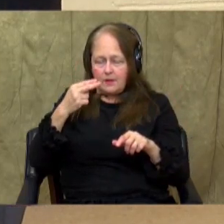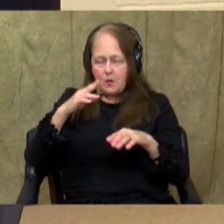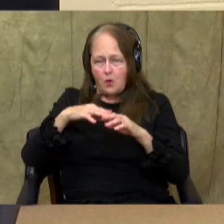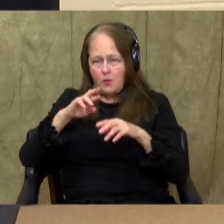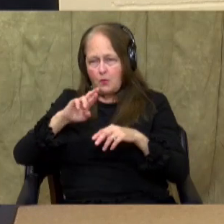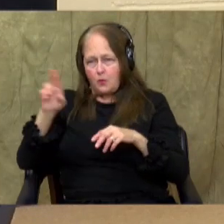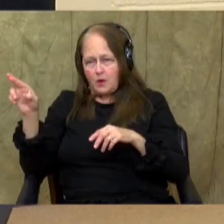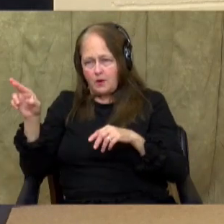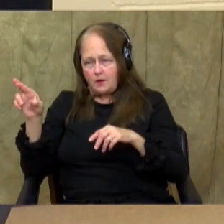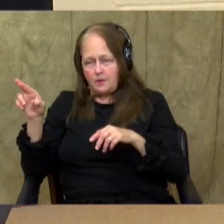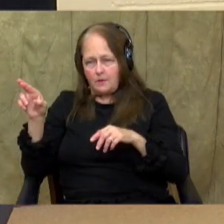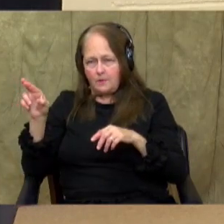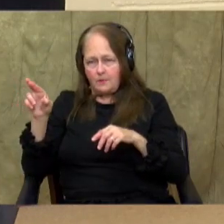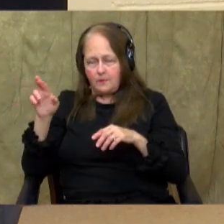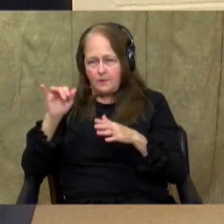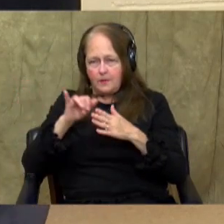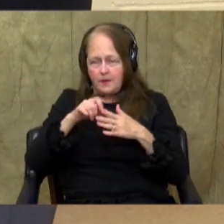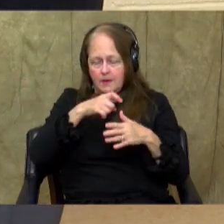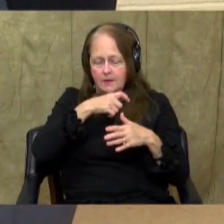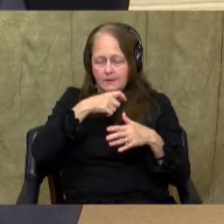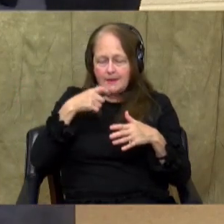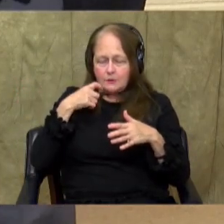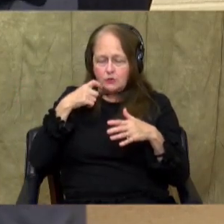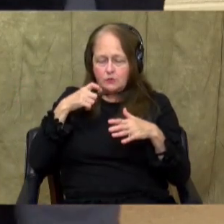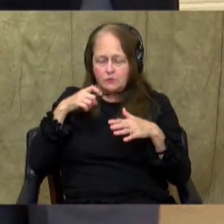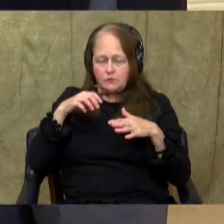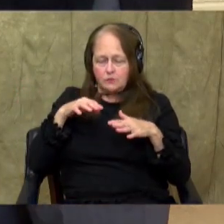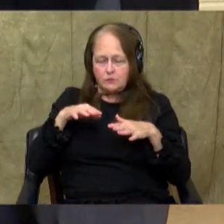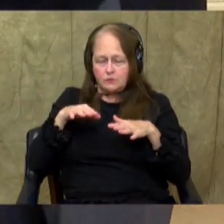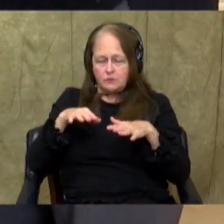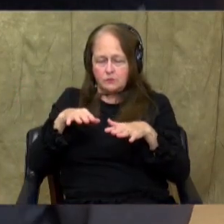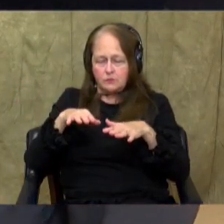the right, but it looks like the desert's kind of creeping up on them.